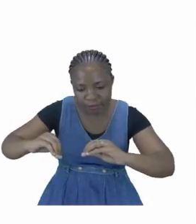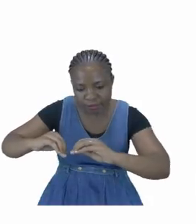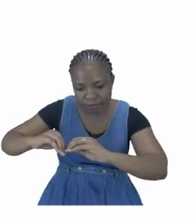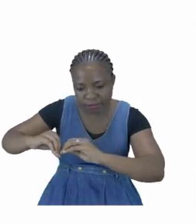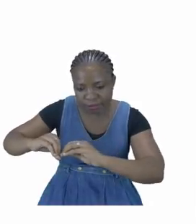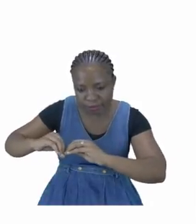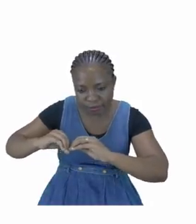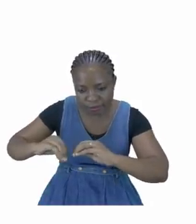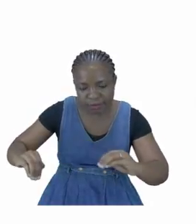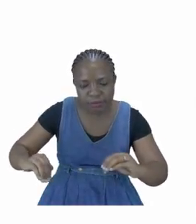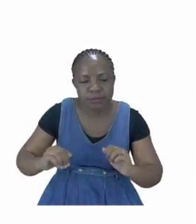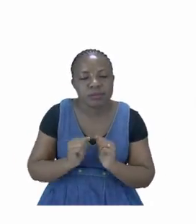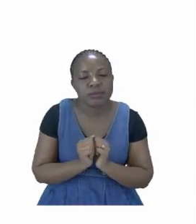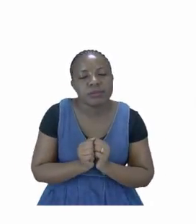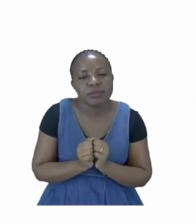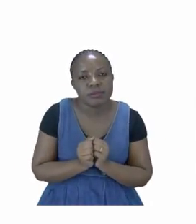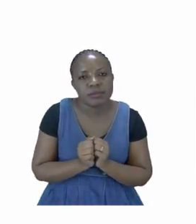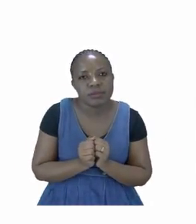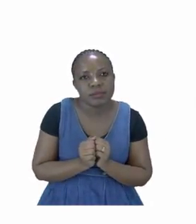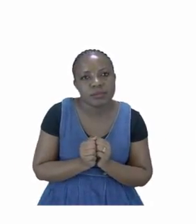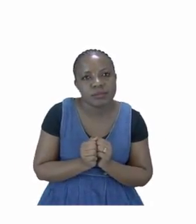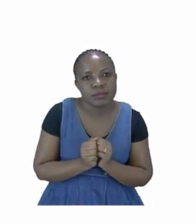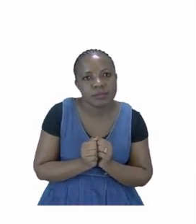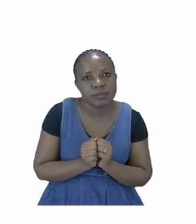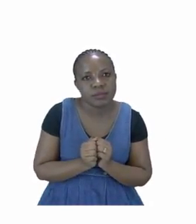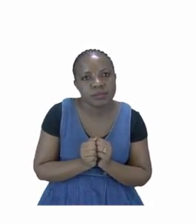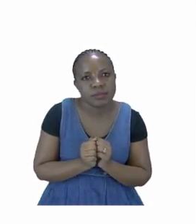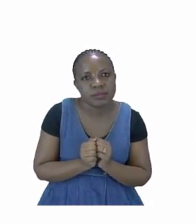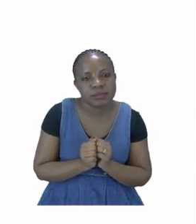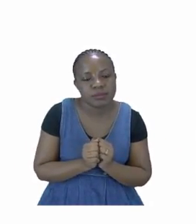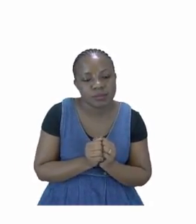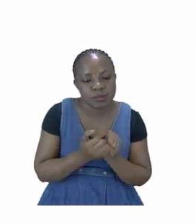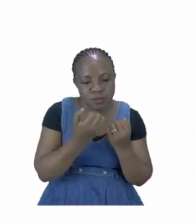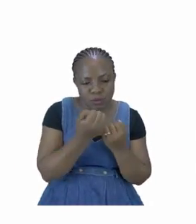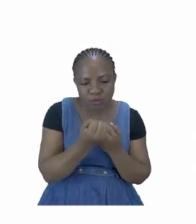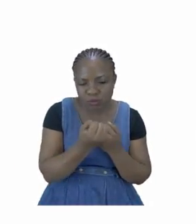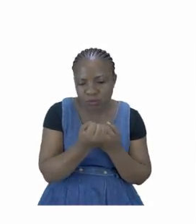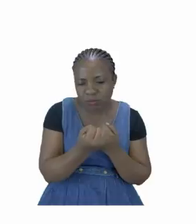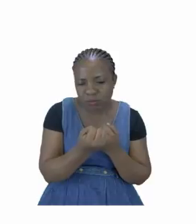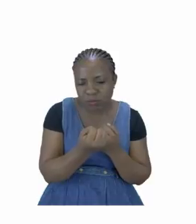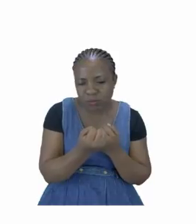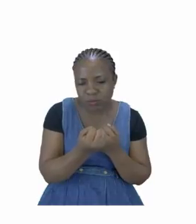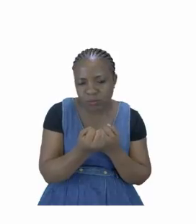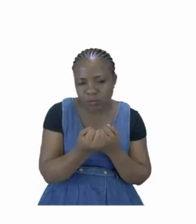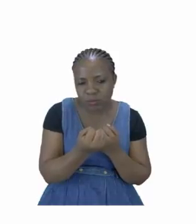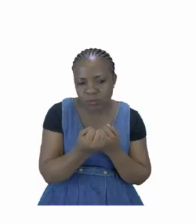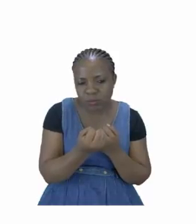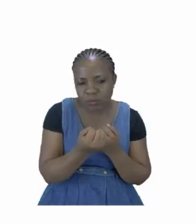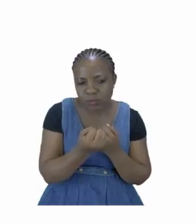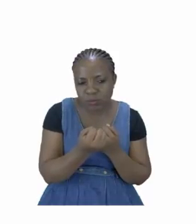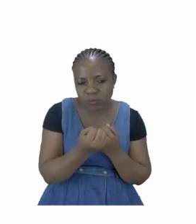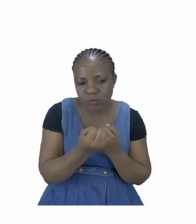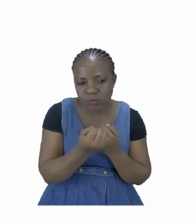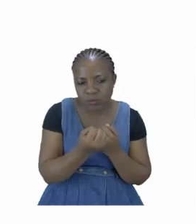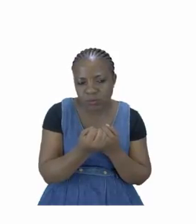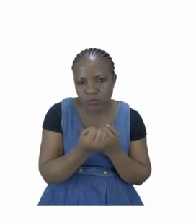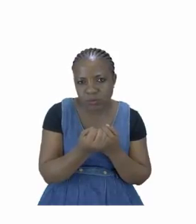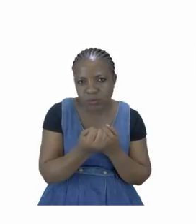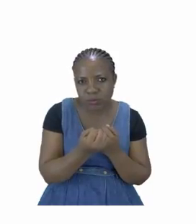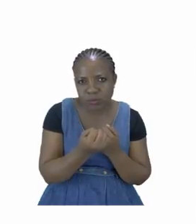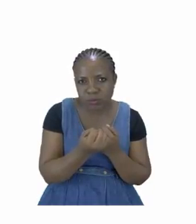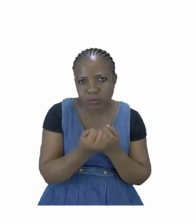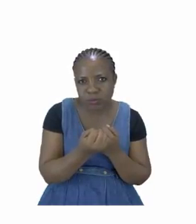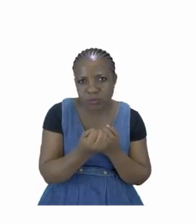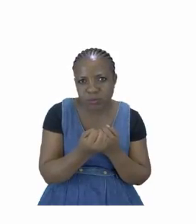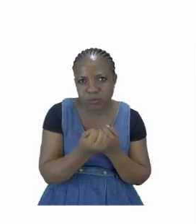sets. Now, the set that we can see here has been broken down. The original question said